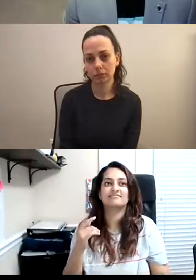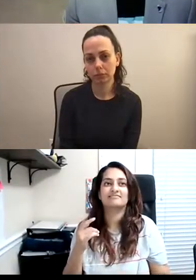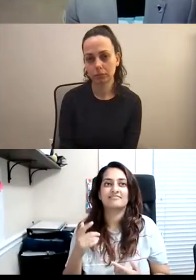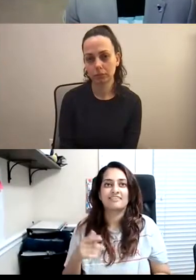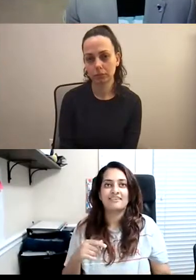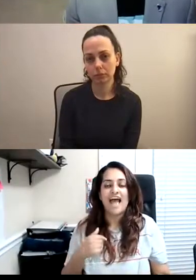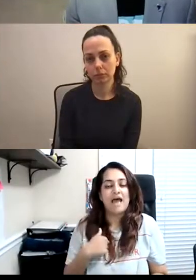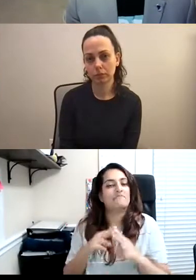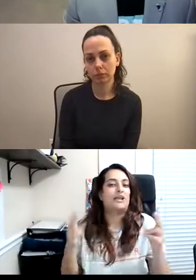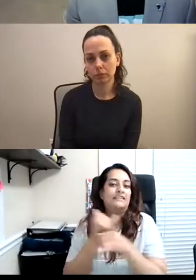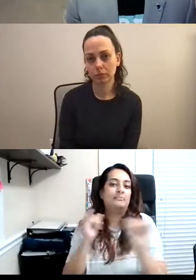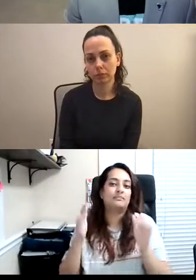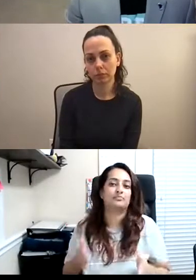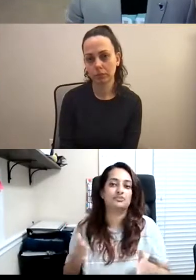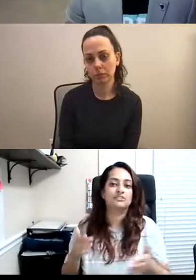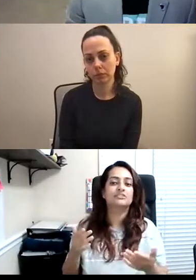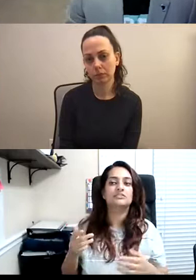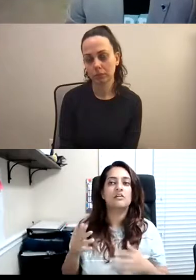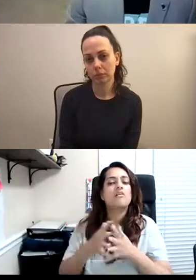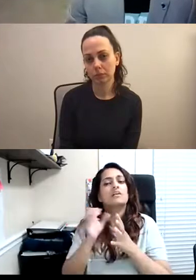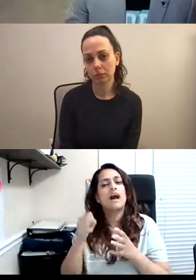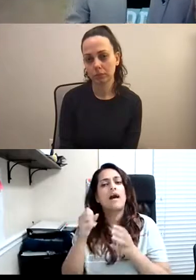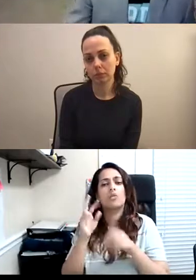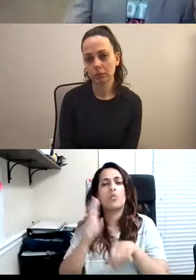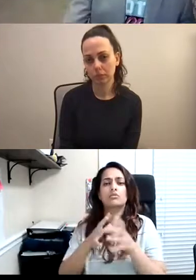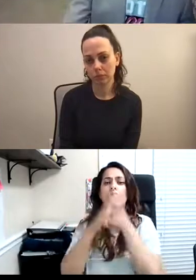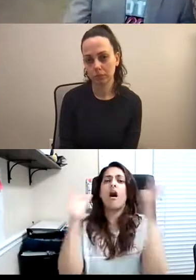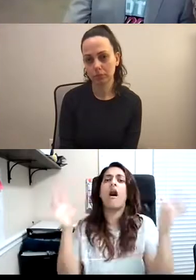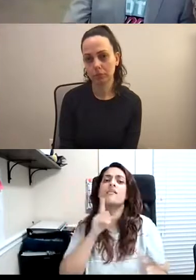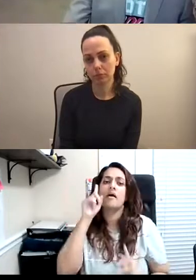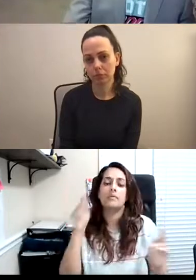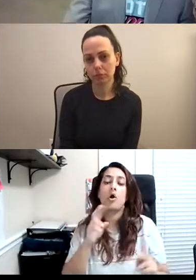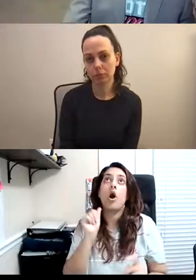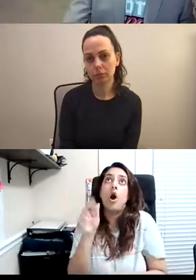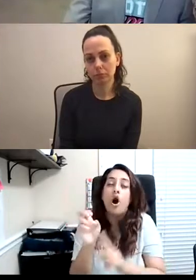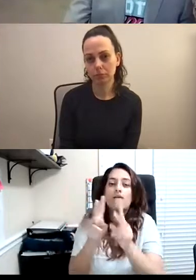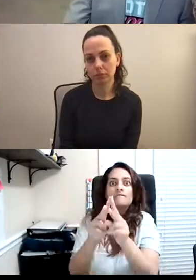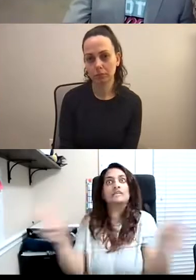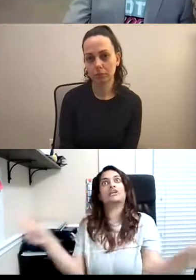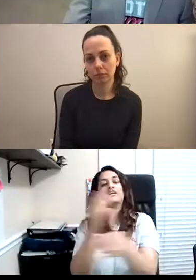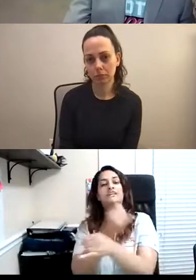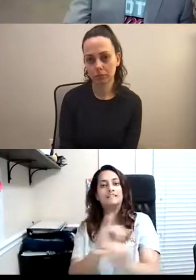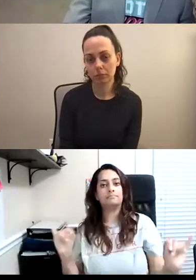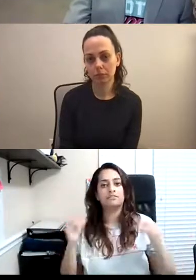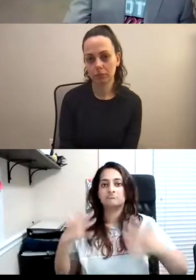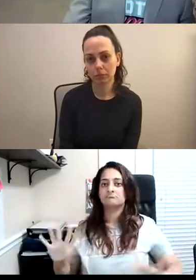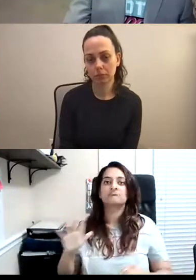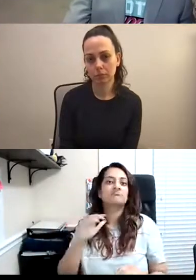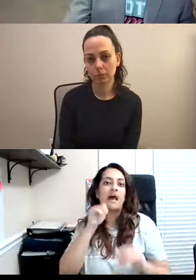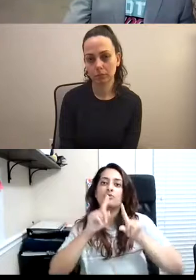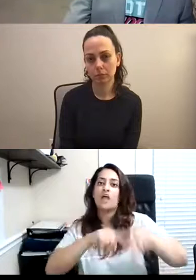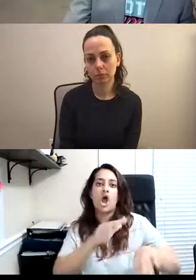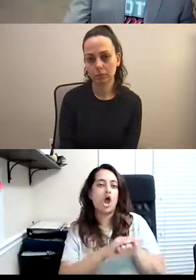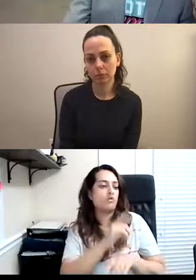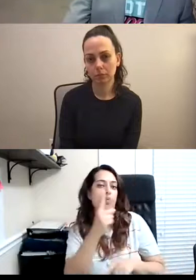right now and about caregiving. I'm a very independent person also, and also I know a lot of people that are